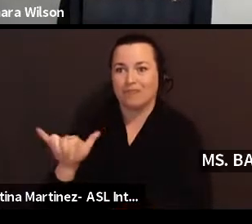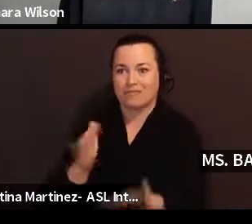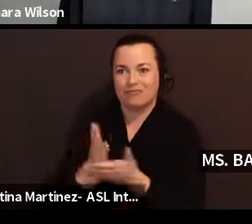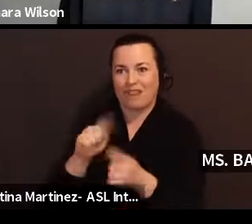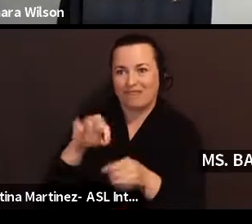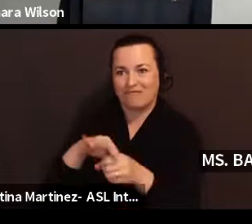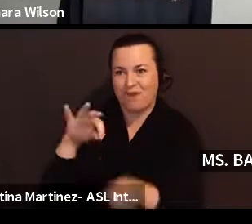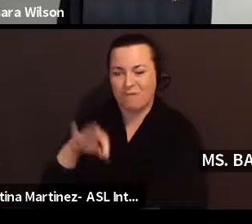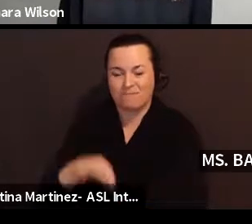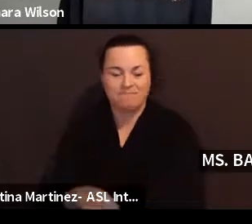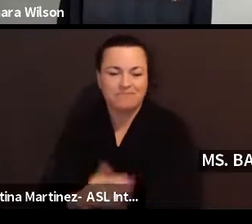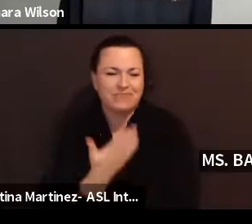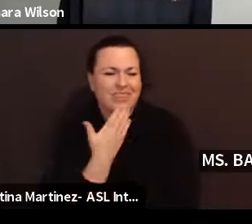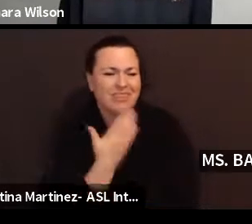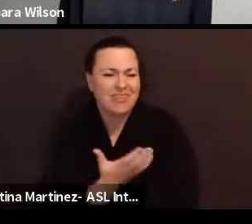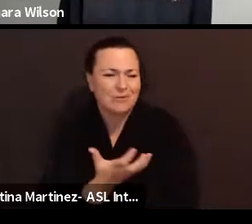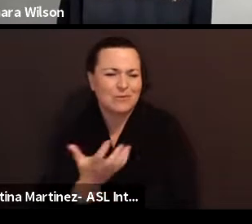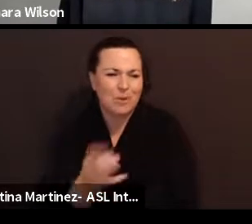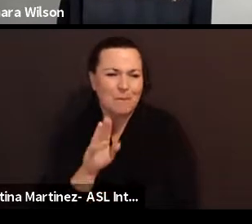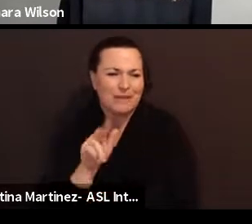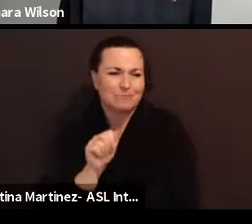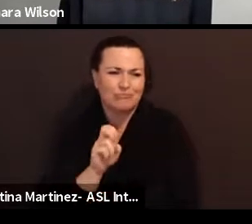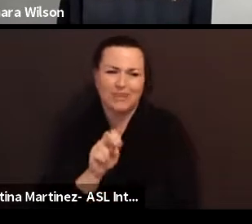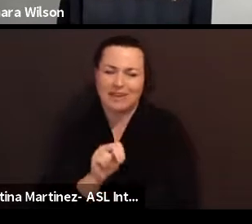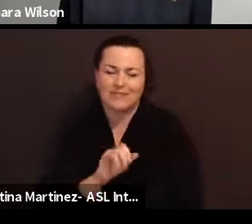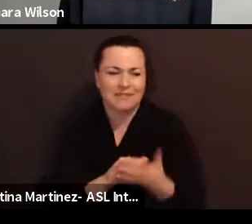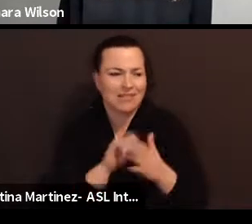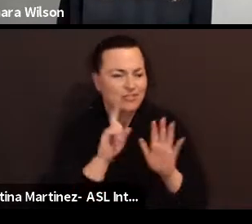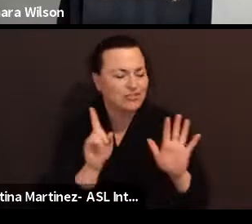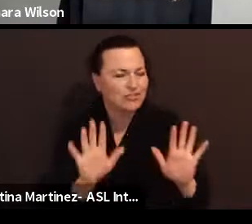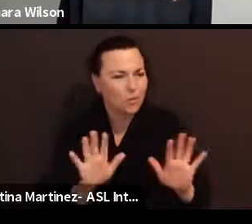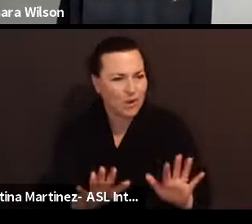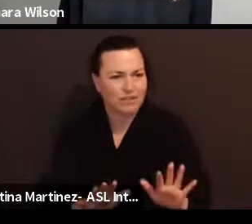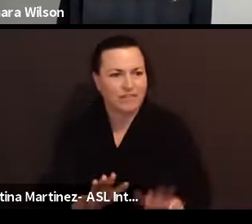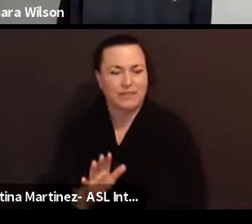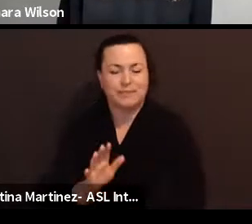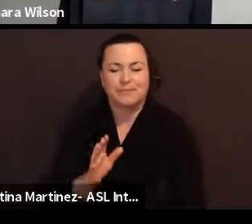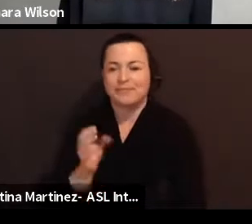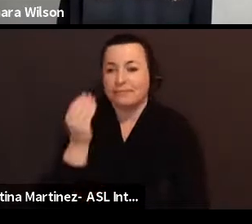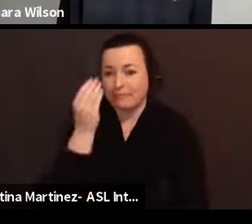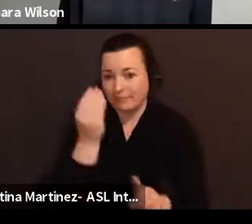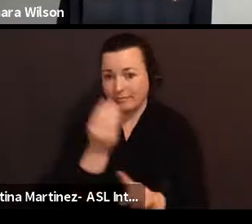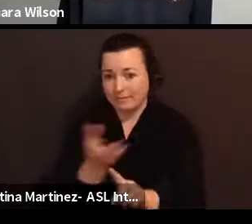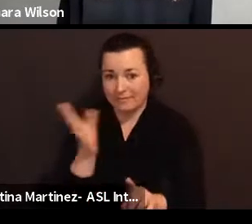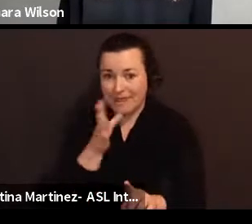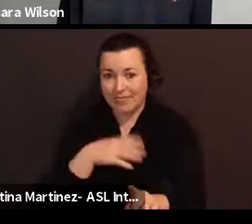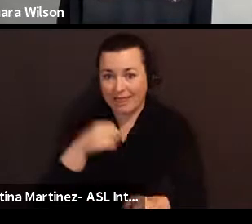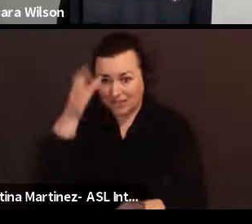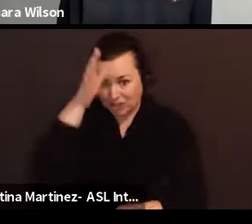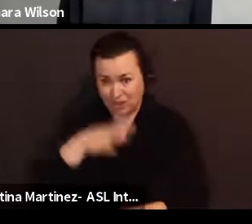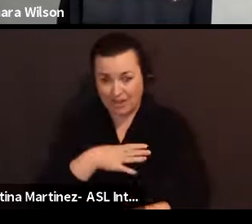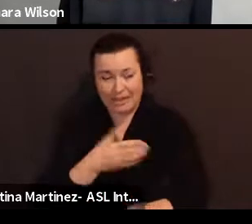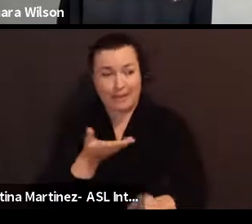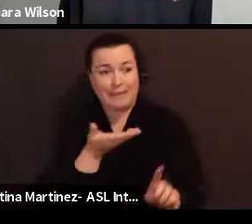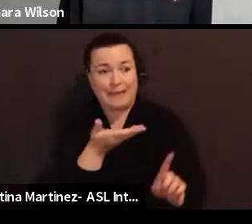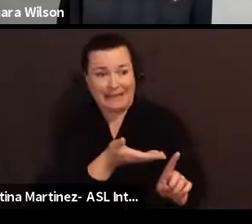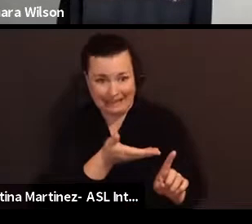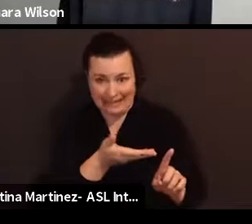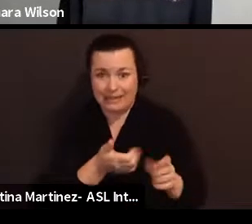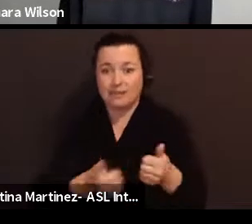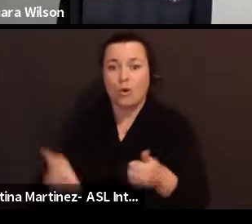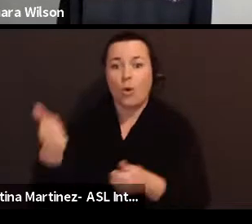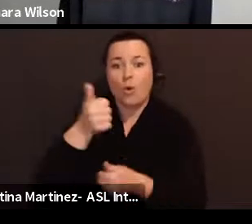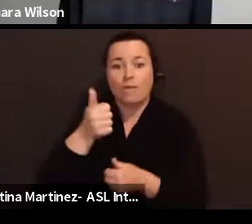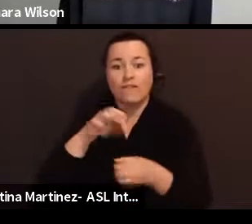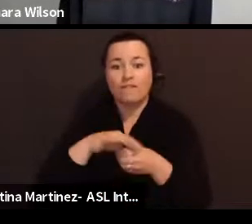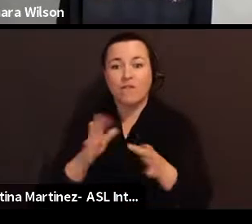much, Brandon. That is just wonderful. And he, ladies and gentlemen, is over our voter protection for the